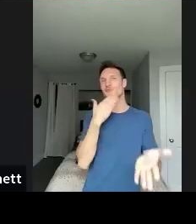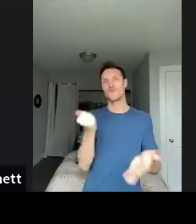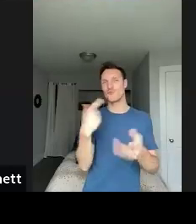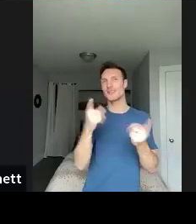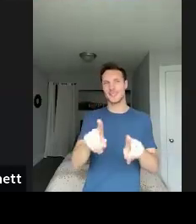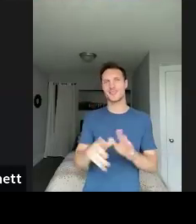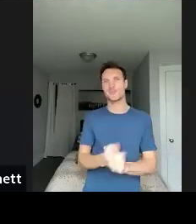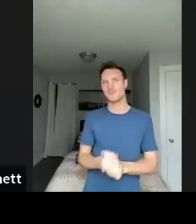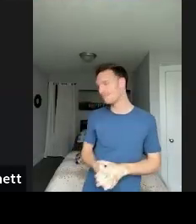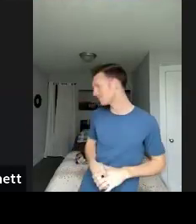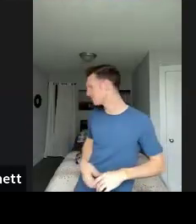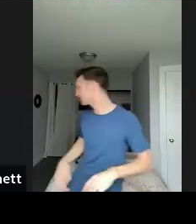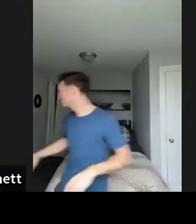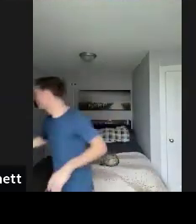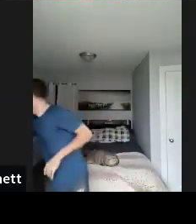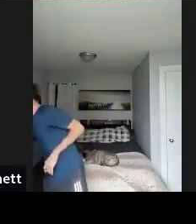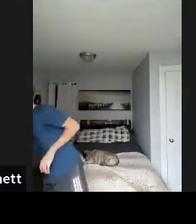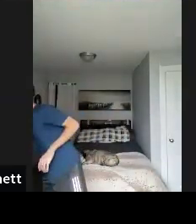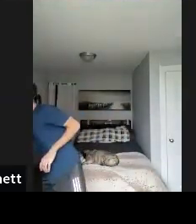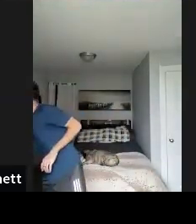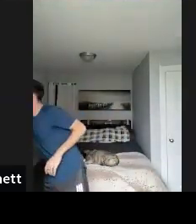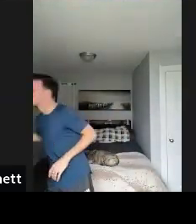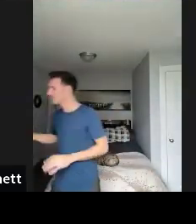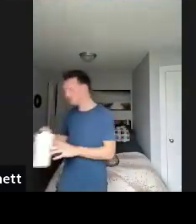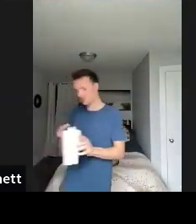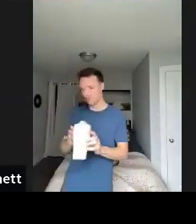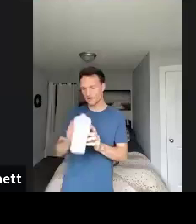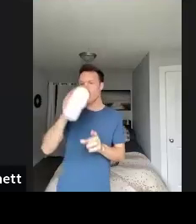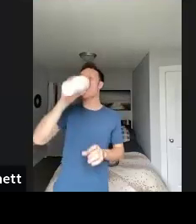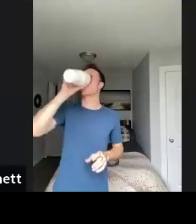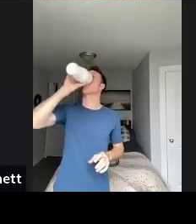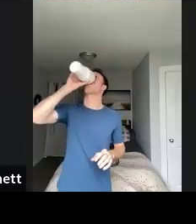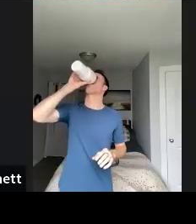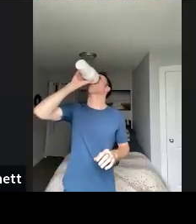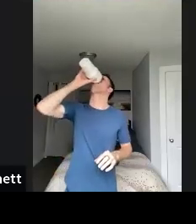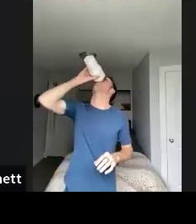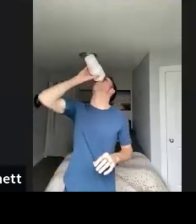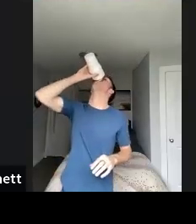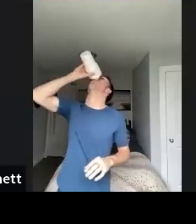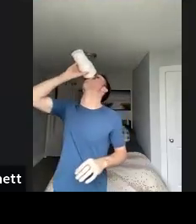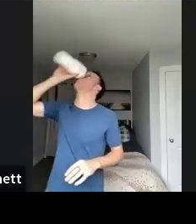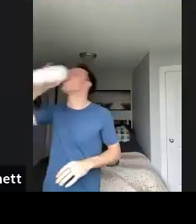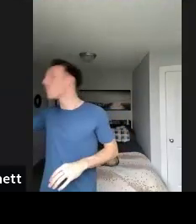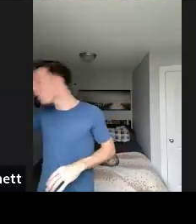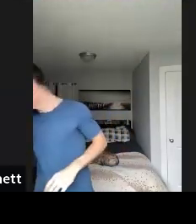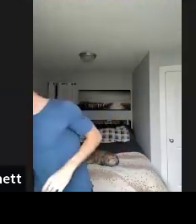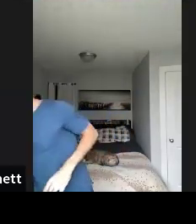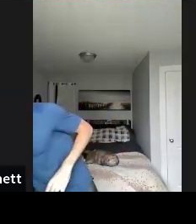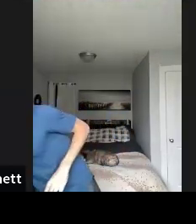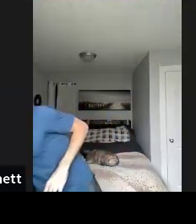And Sai, I see we've got a few questions in the chat if you want to go ahead. Yeah, and I'm going to go through order in which they were received